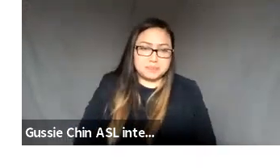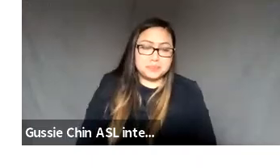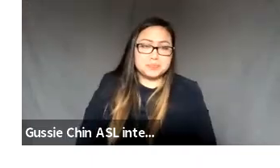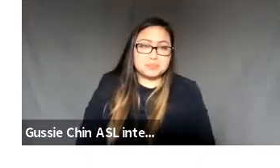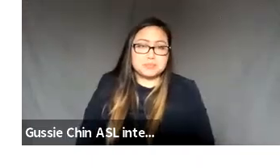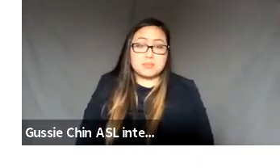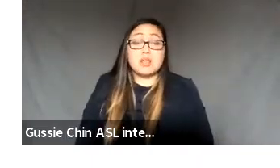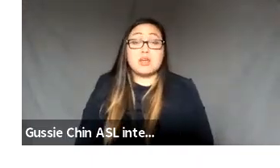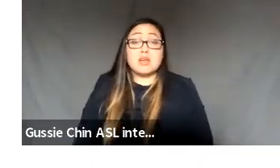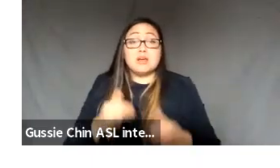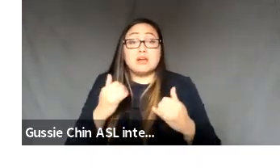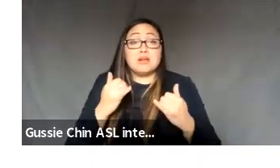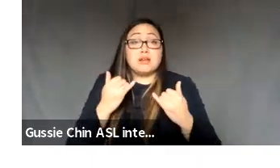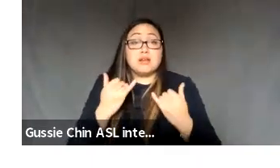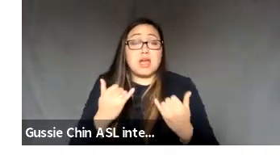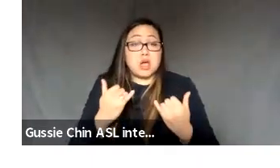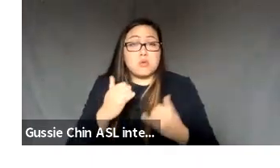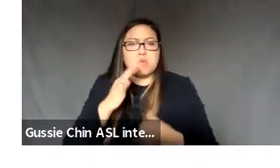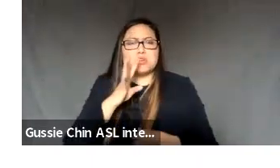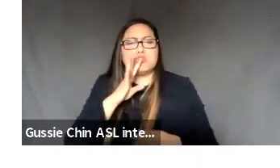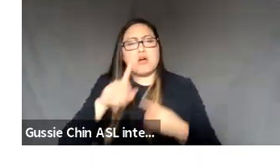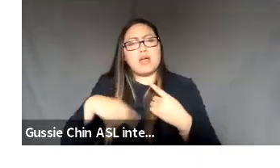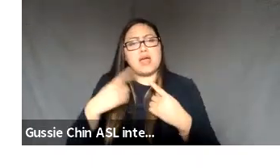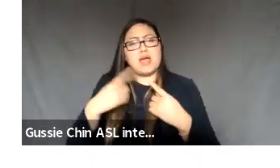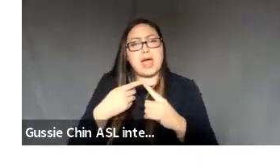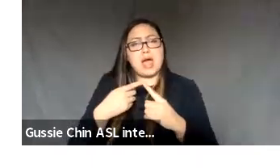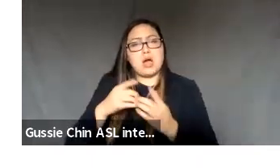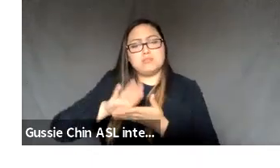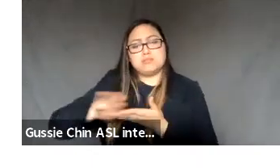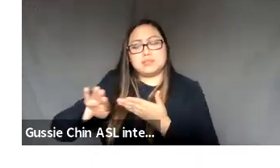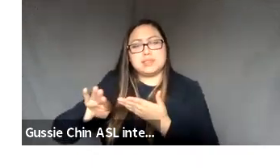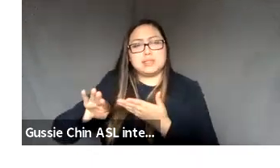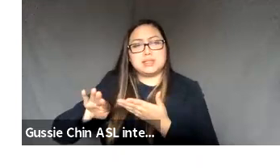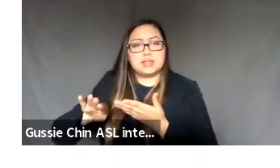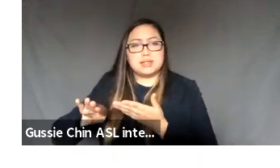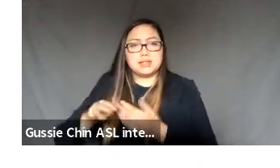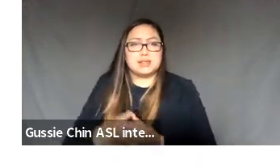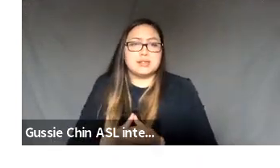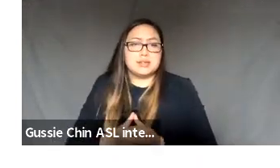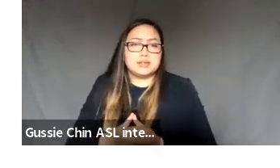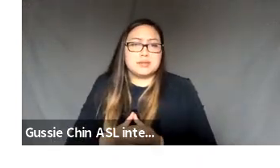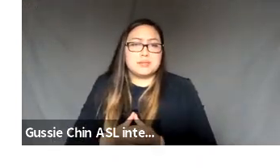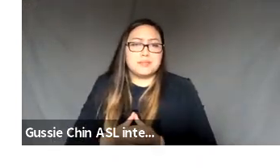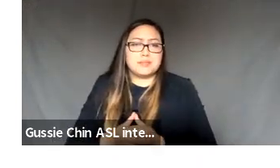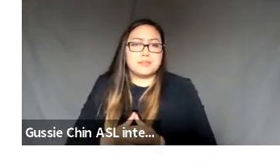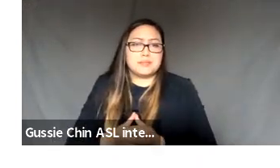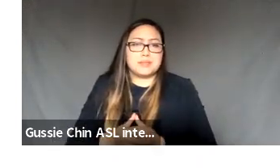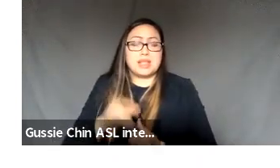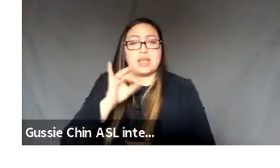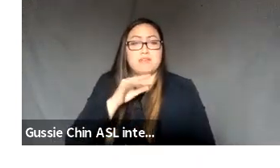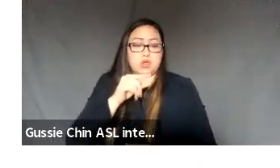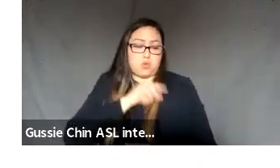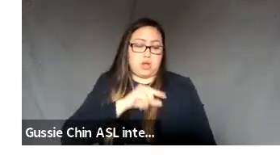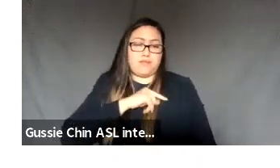Okay, so now let's talk about the exceptions if you have a building that would otherwise qualify for the